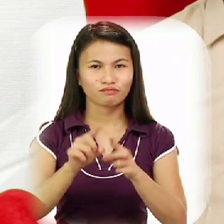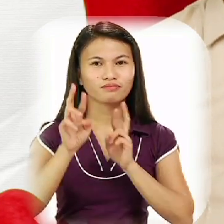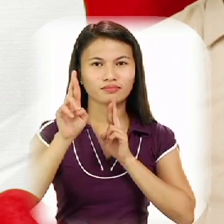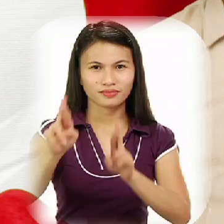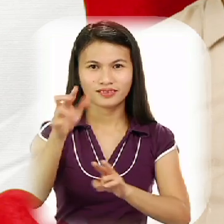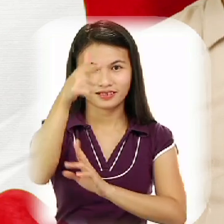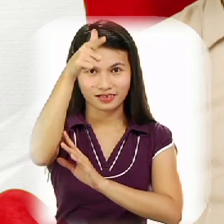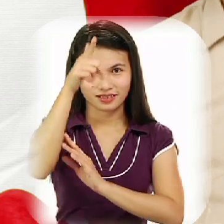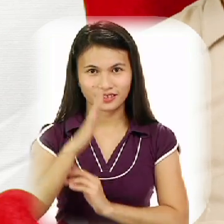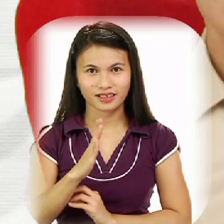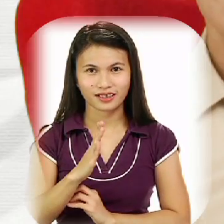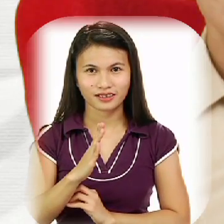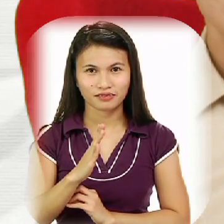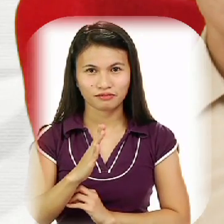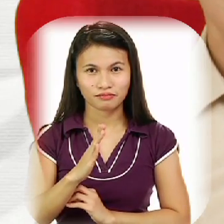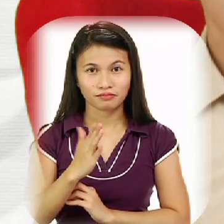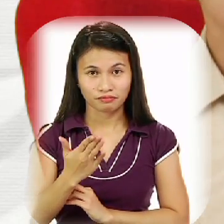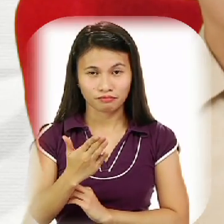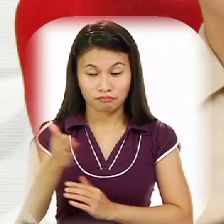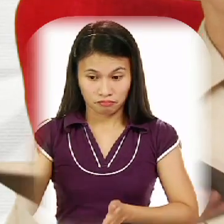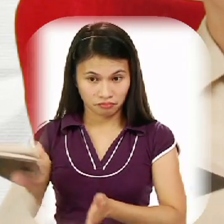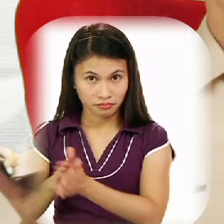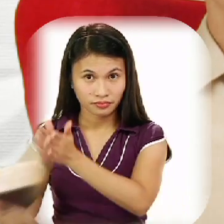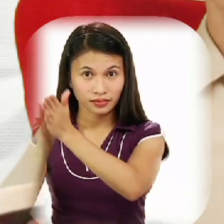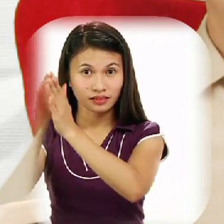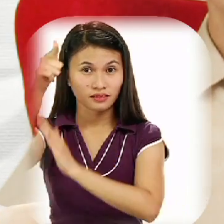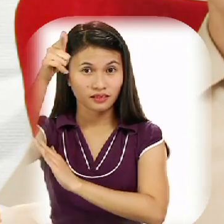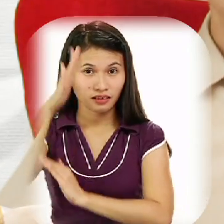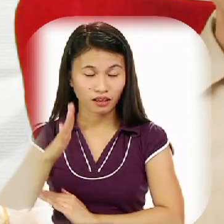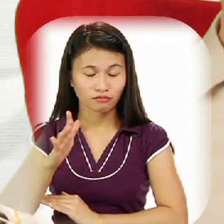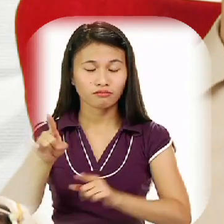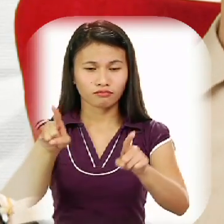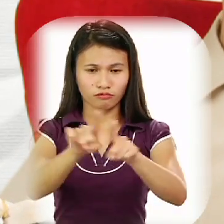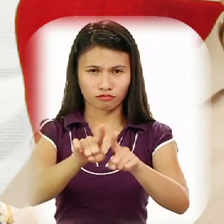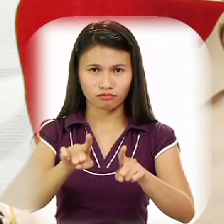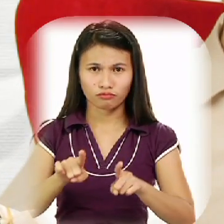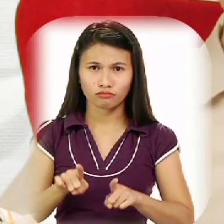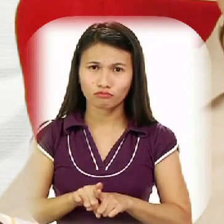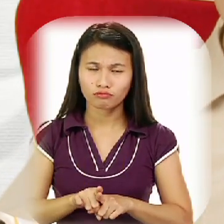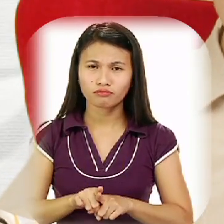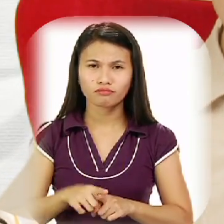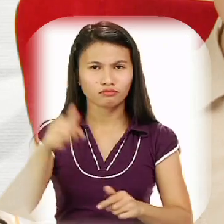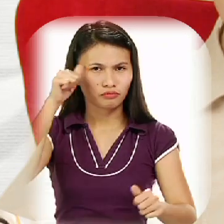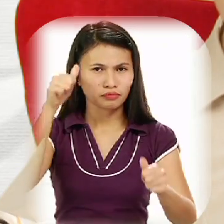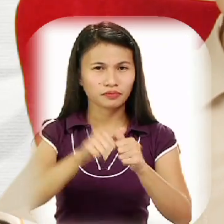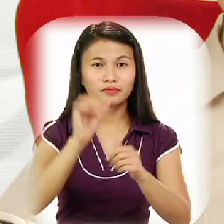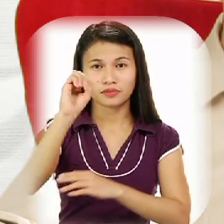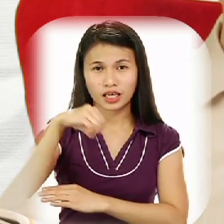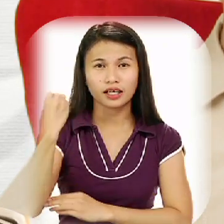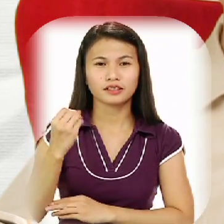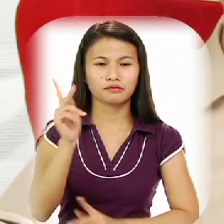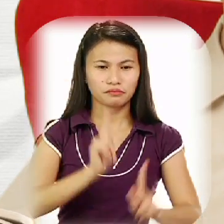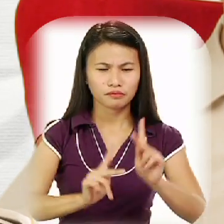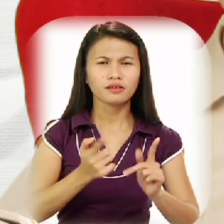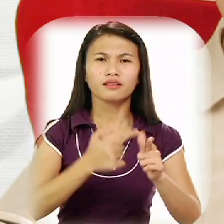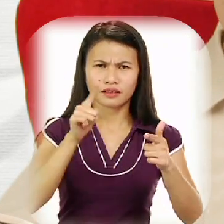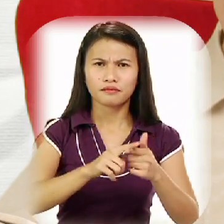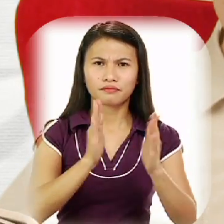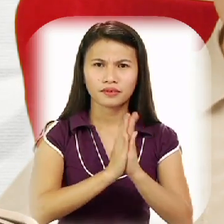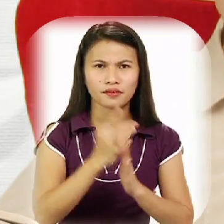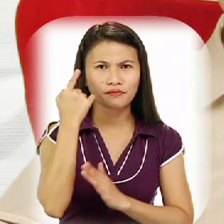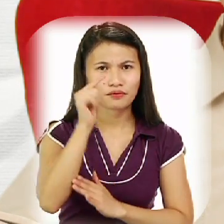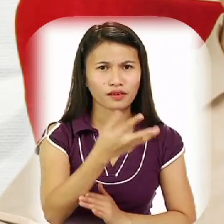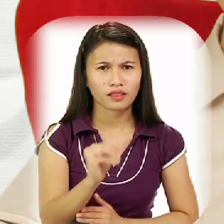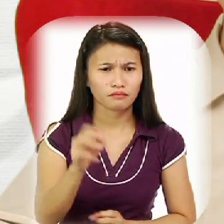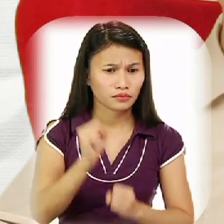to respond to God. Aside from praising God, I remember other people and I pray for